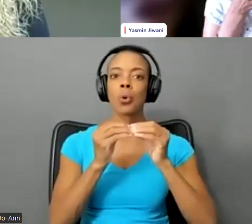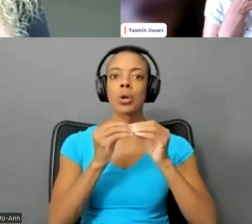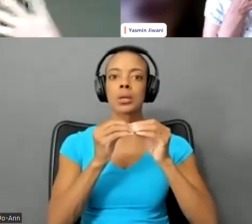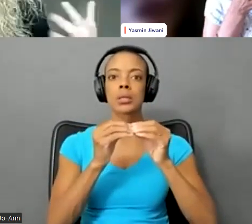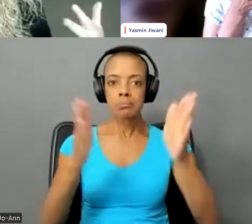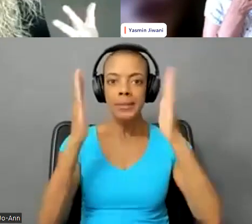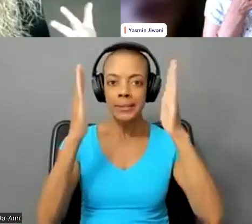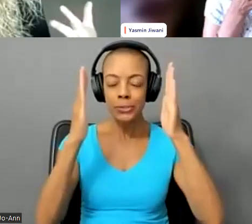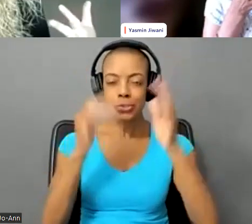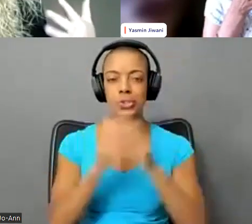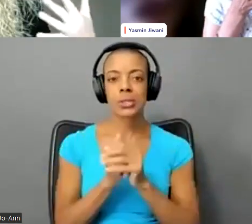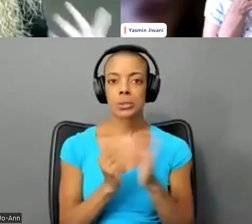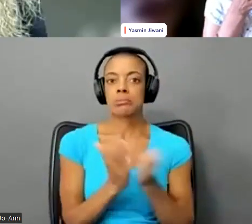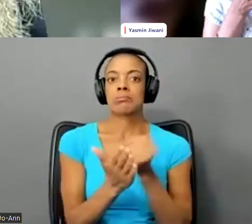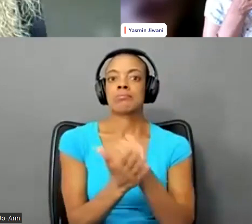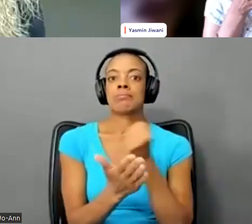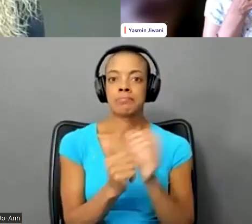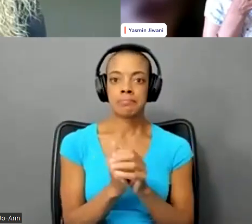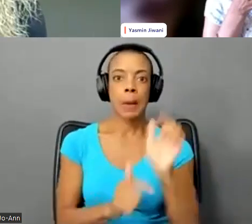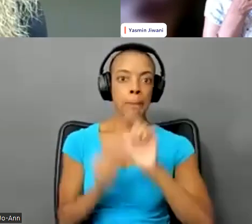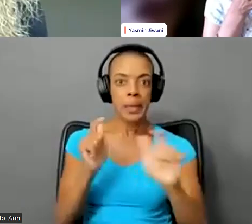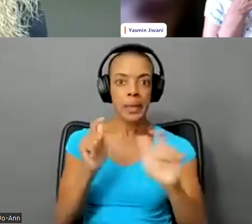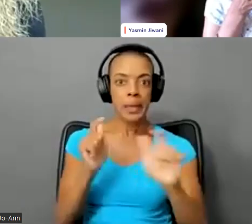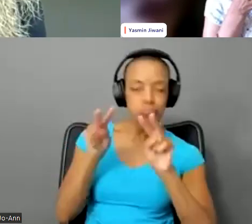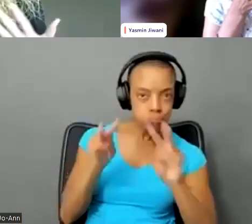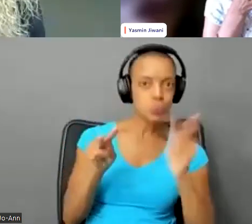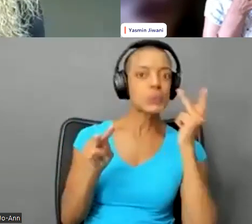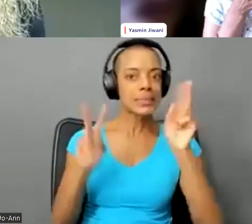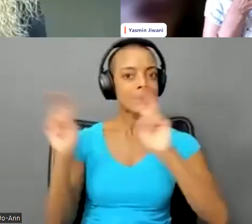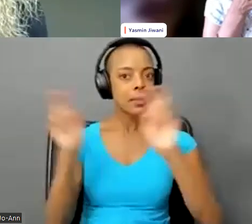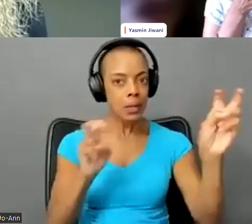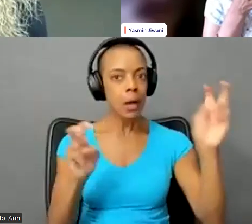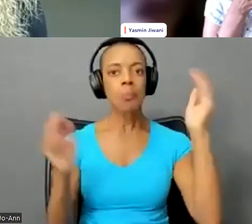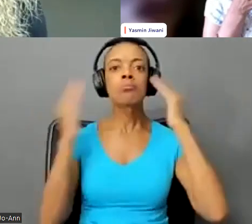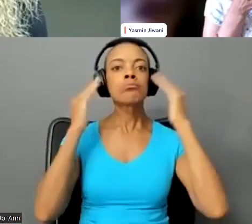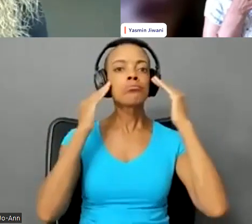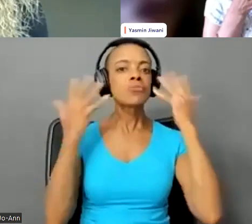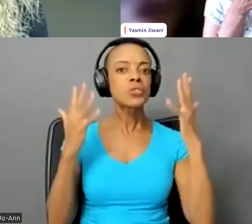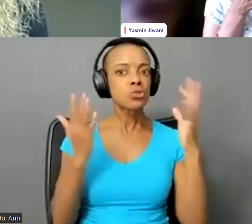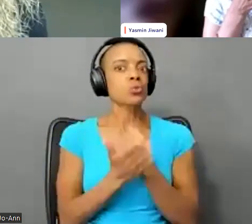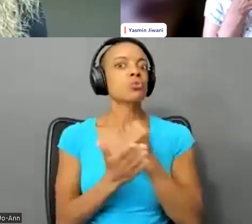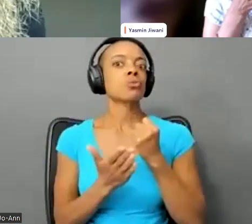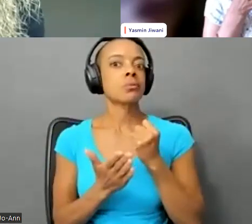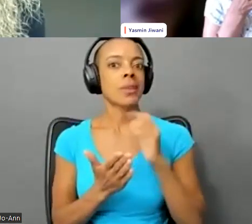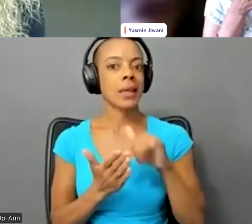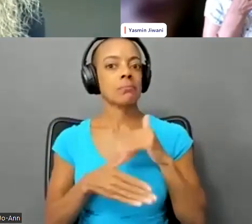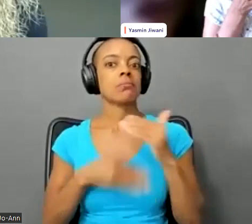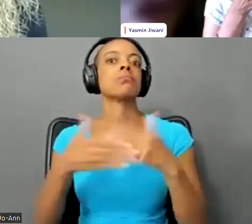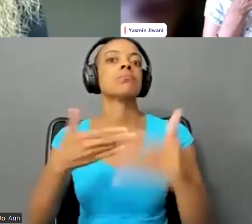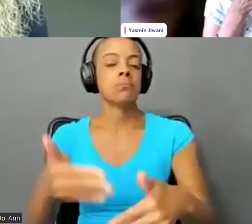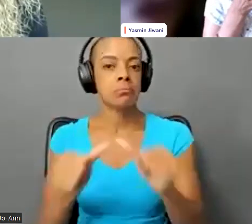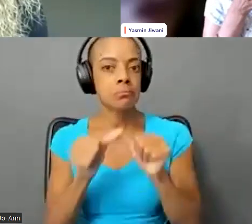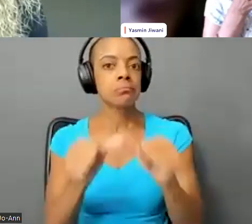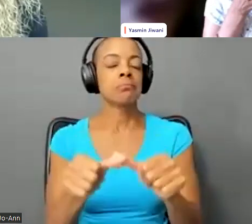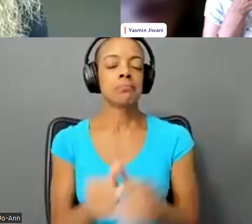leveraging an already, you know, people are already looking at the topic, so it's just kind of leveraging that momentum, which is